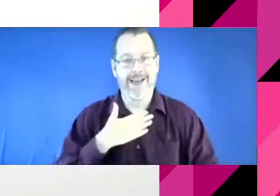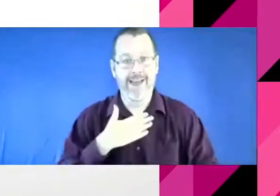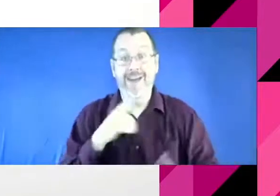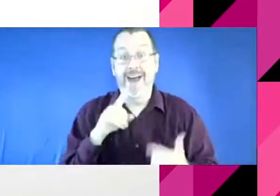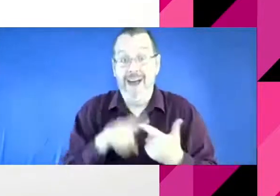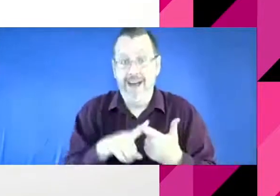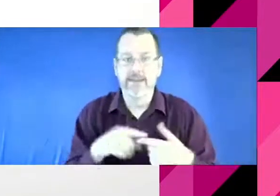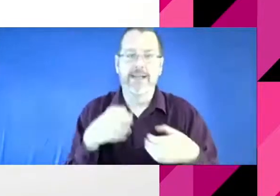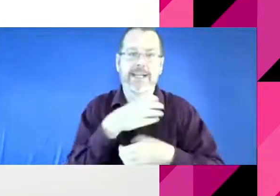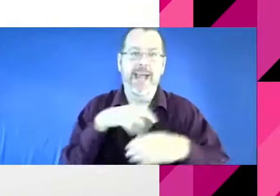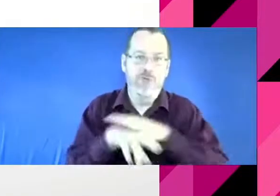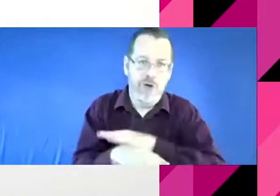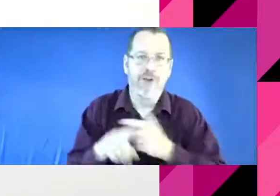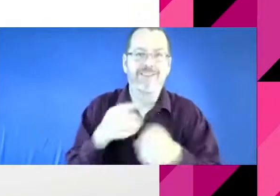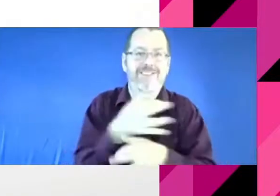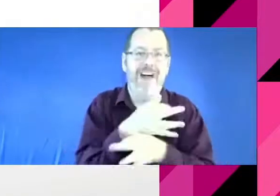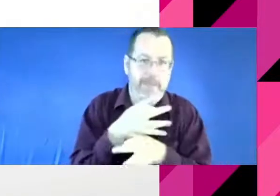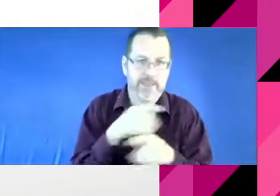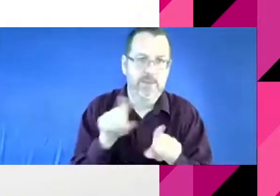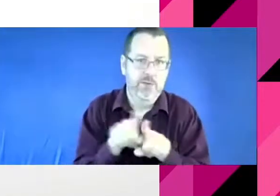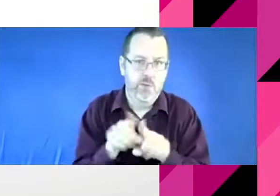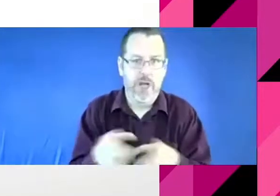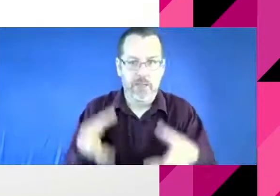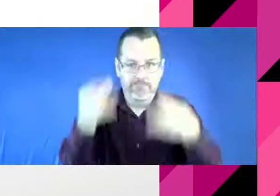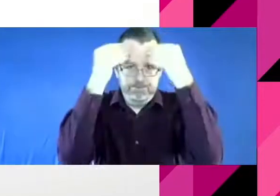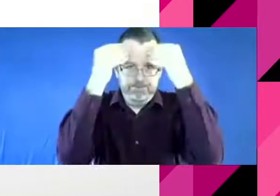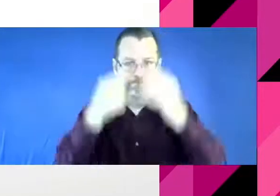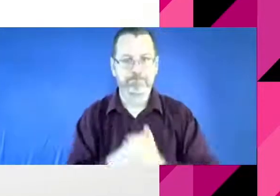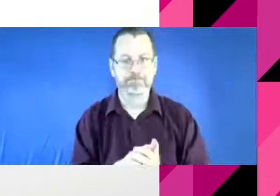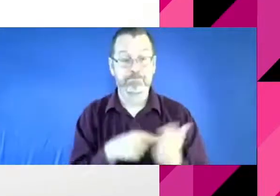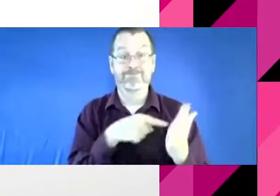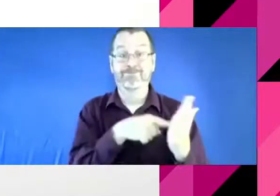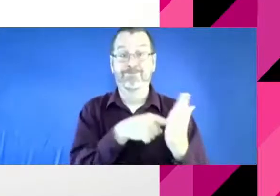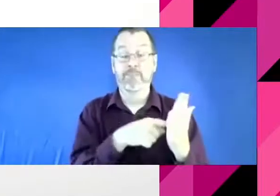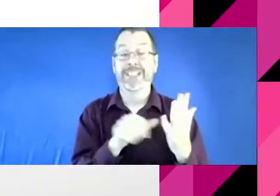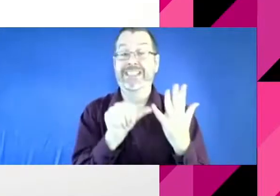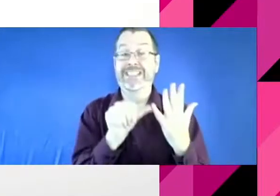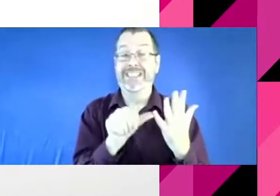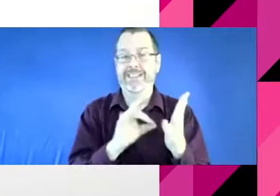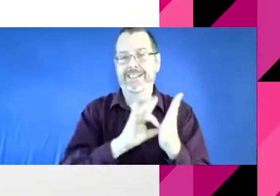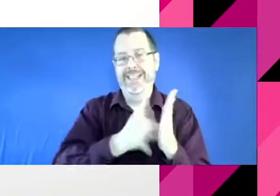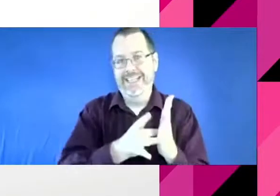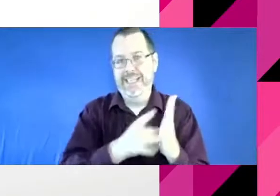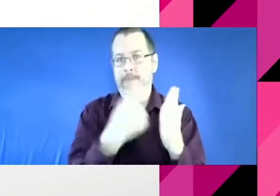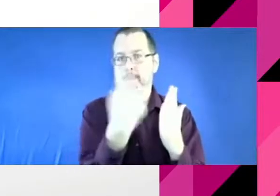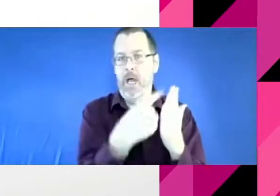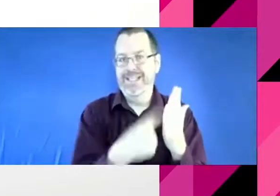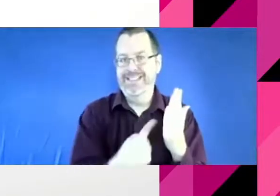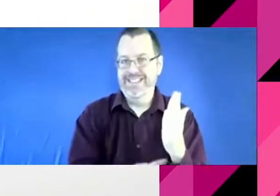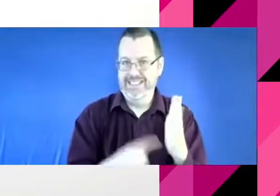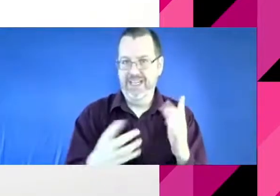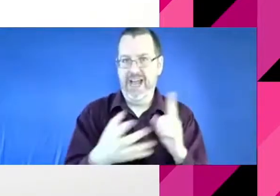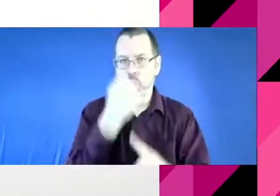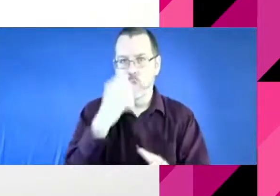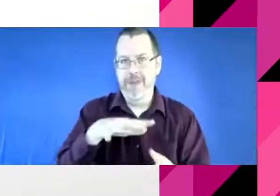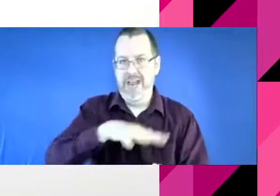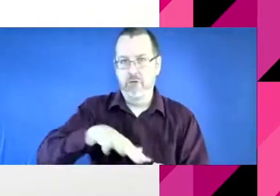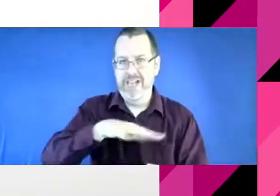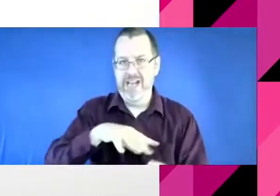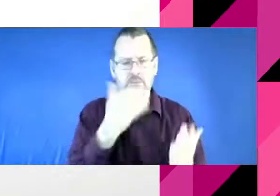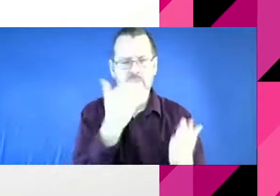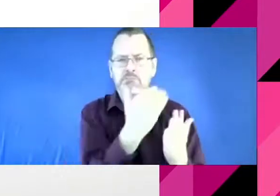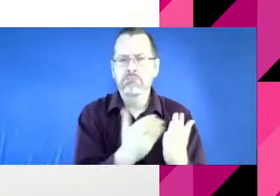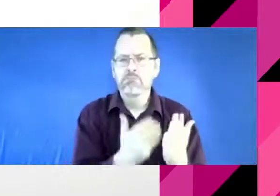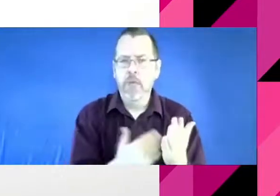into account in this process. The NDS sets out 6 key policy outcome areas which were developed through consultation with people